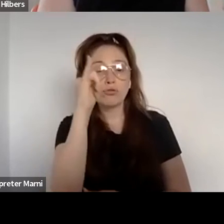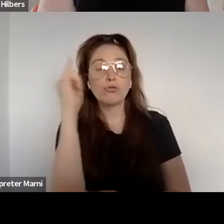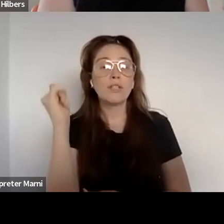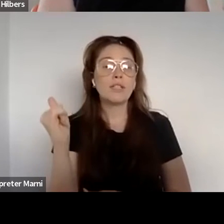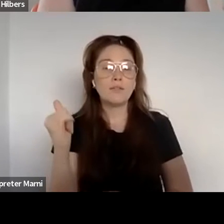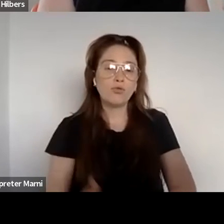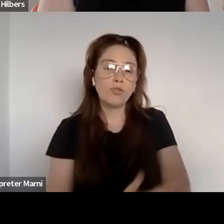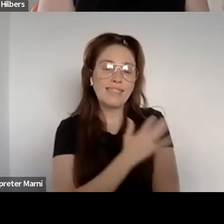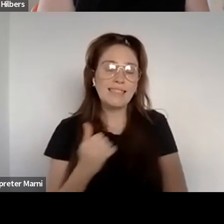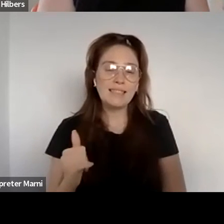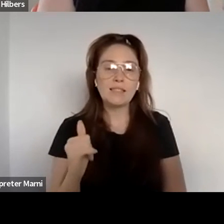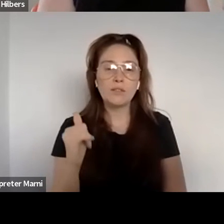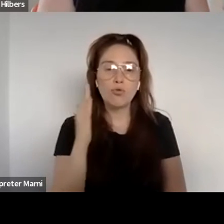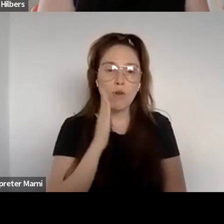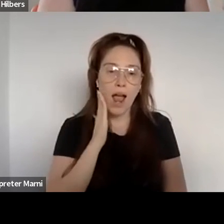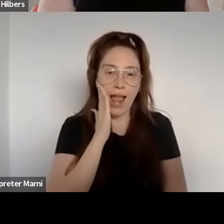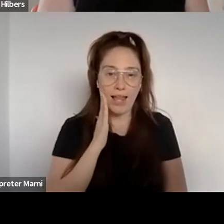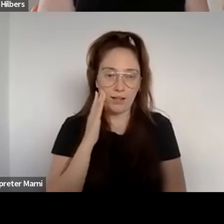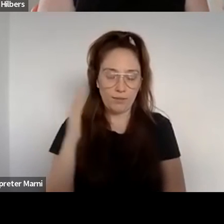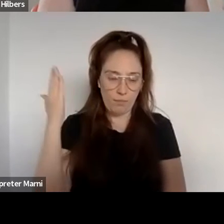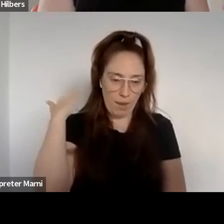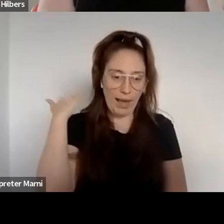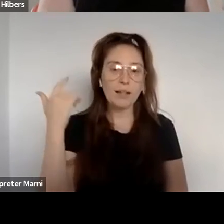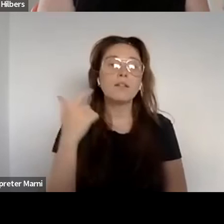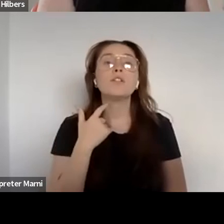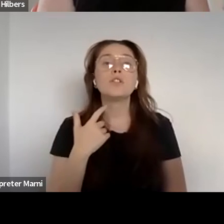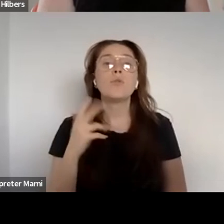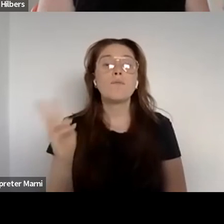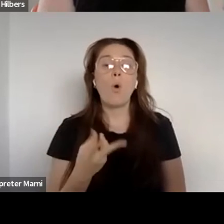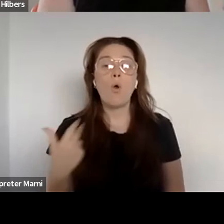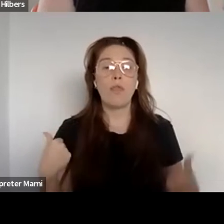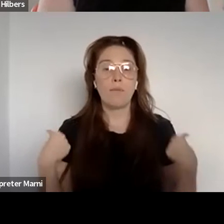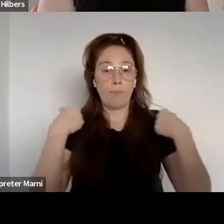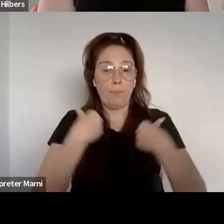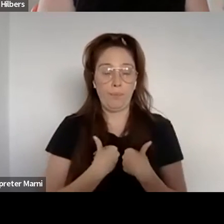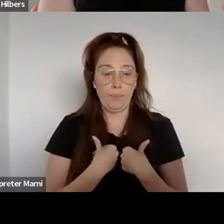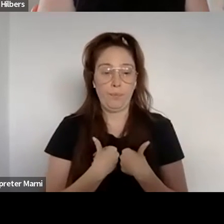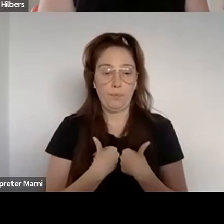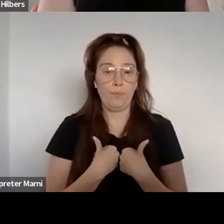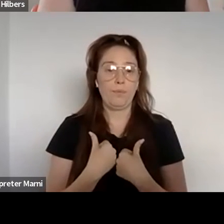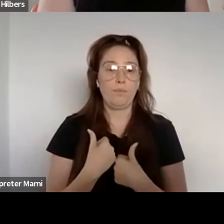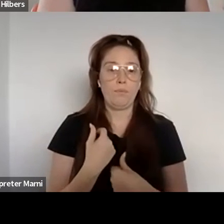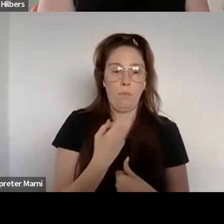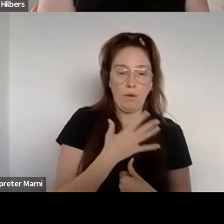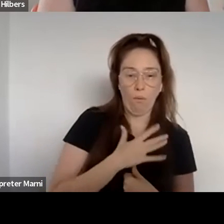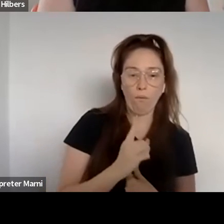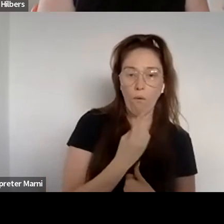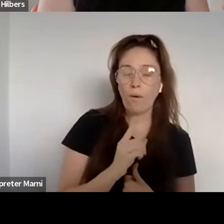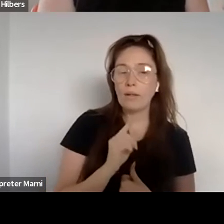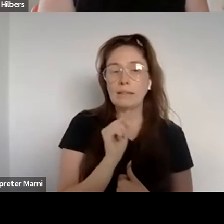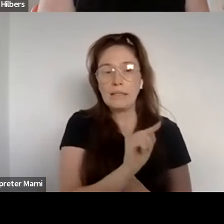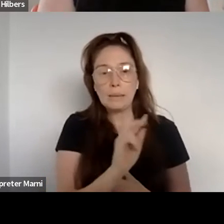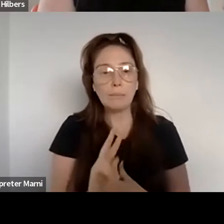it singularly, sitting on the place where it happened. We've worn it together.